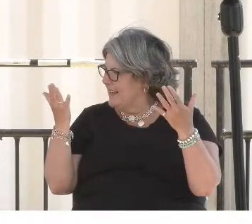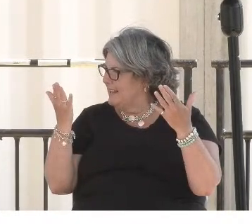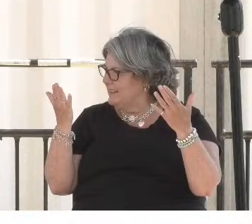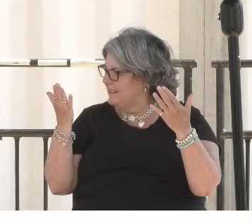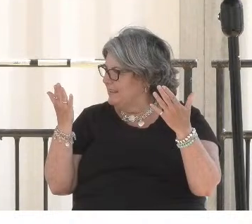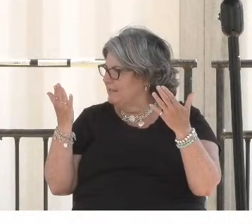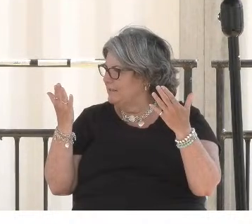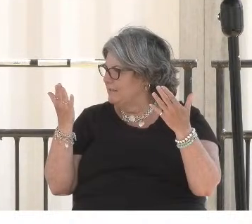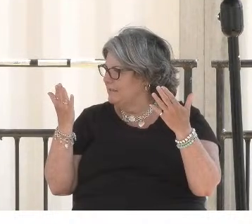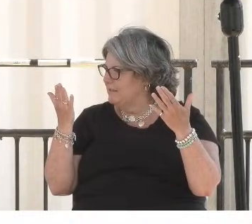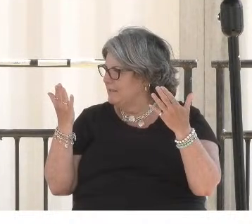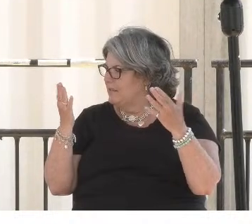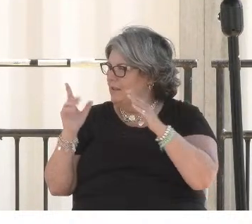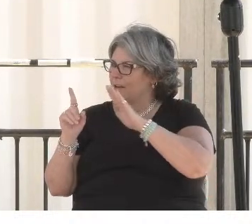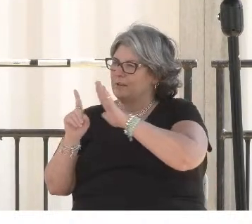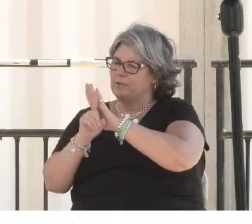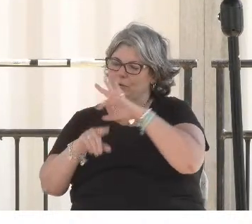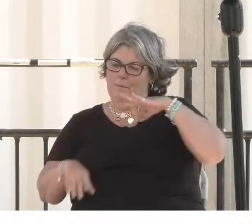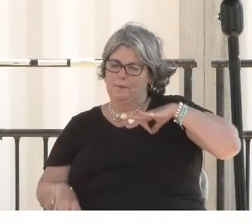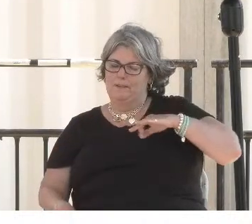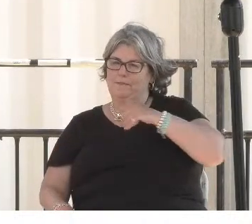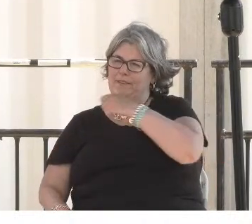across to people for their own benefits?